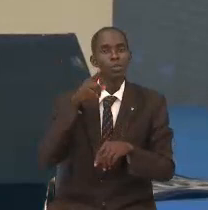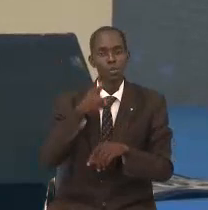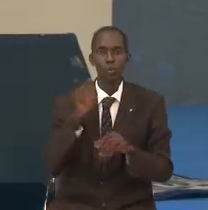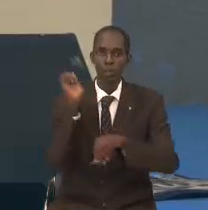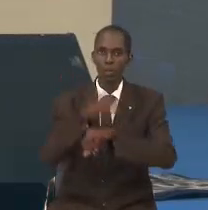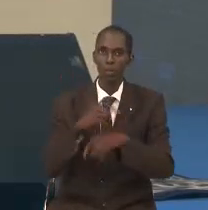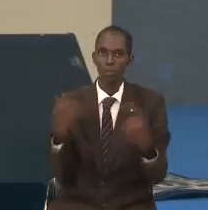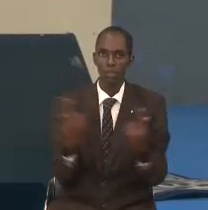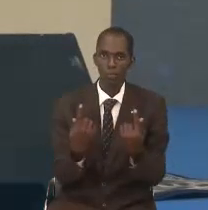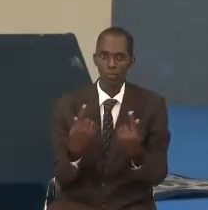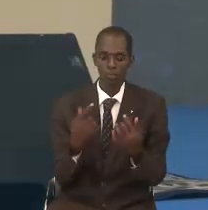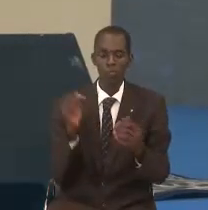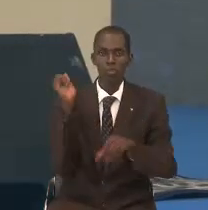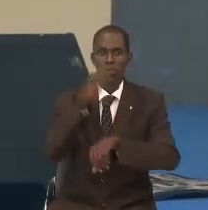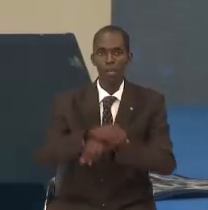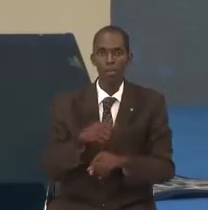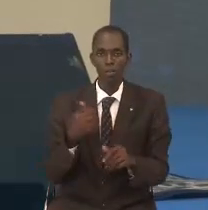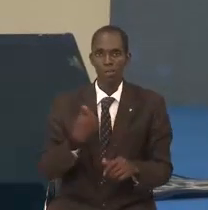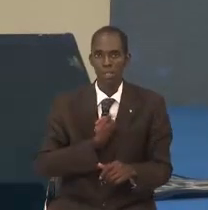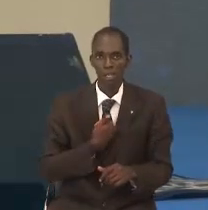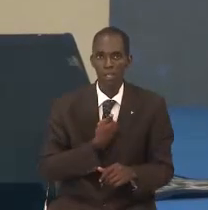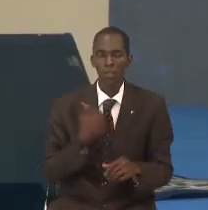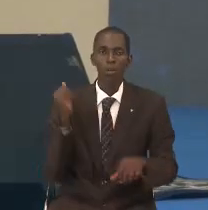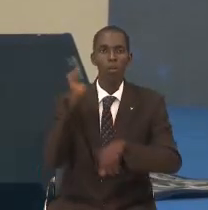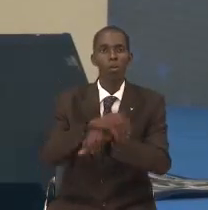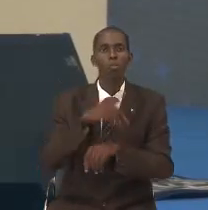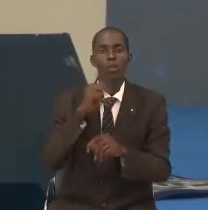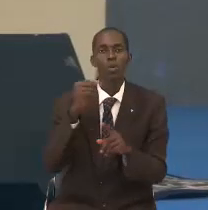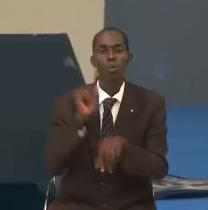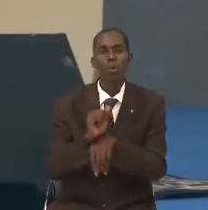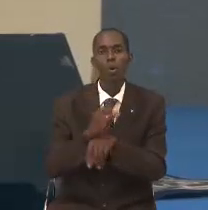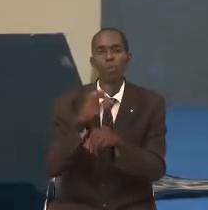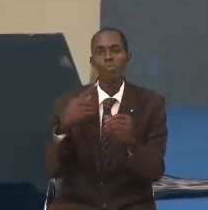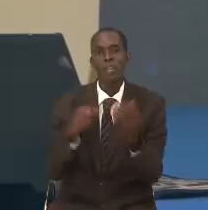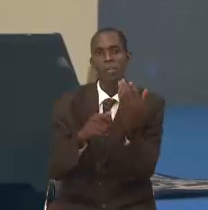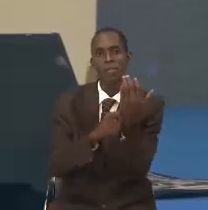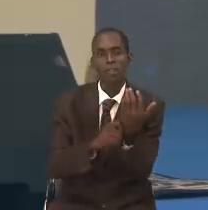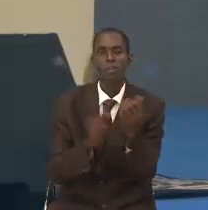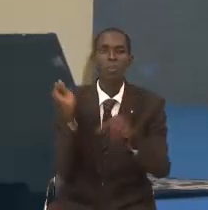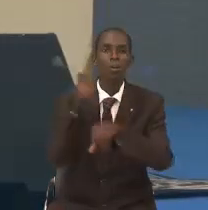you overcome self, you overcome the works of the flesh, you overcome all the